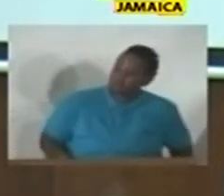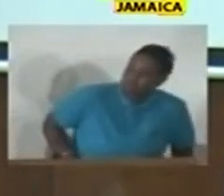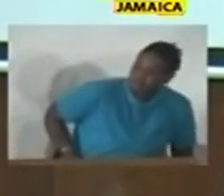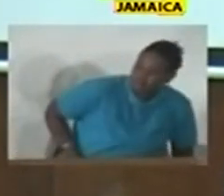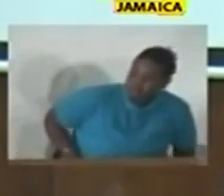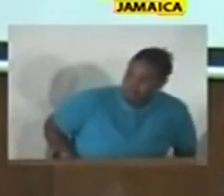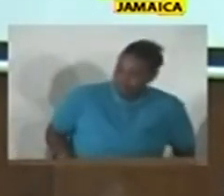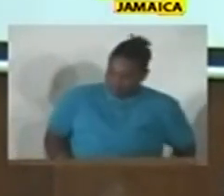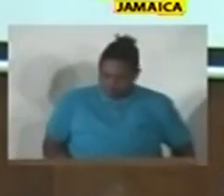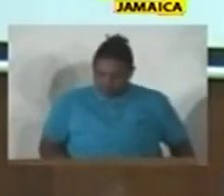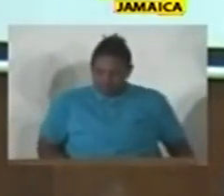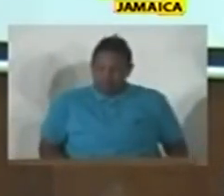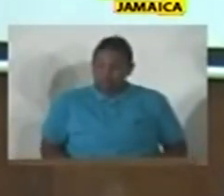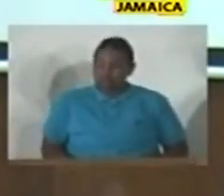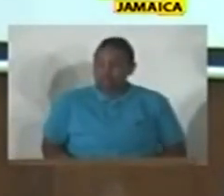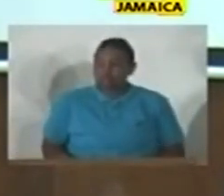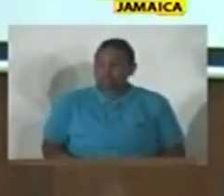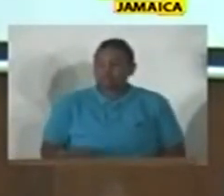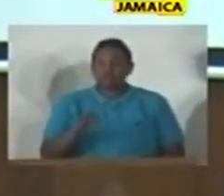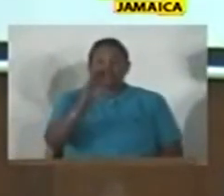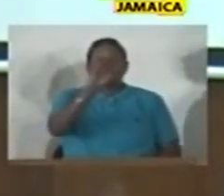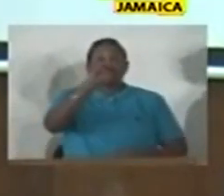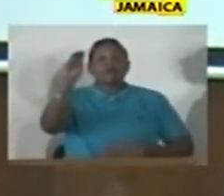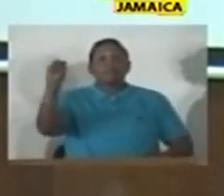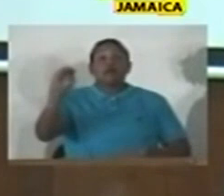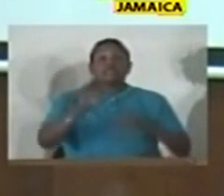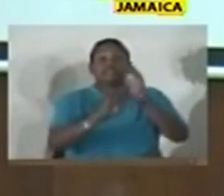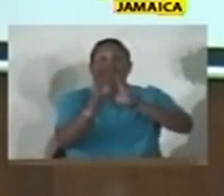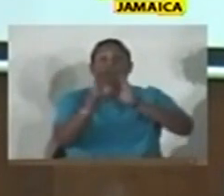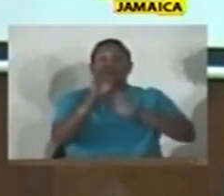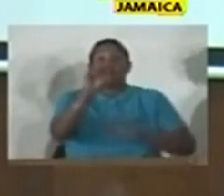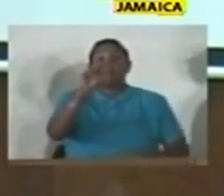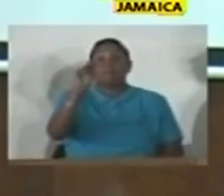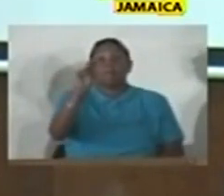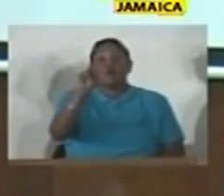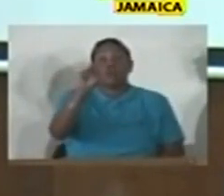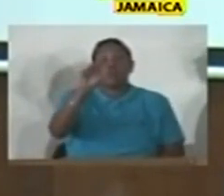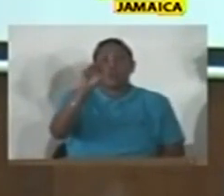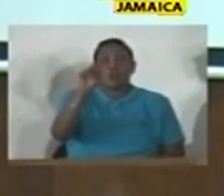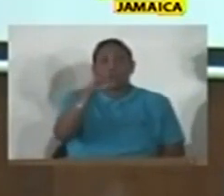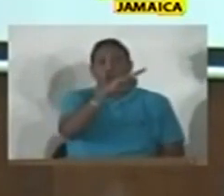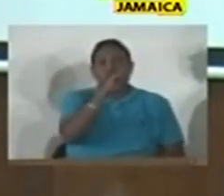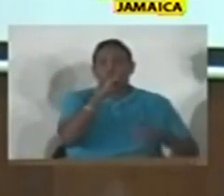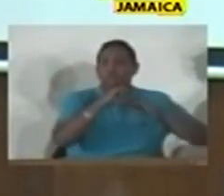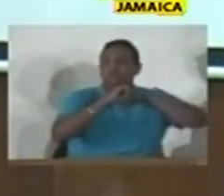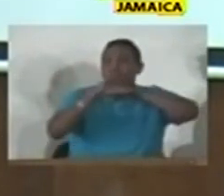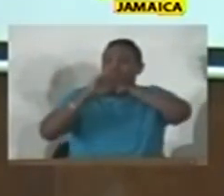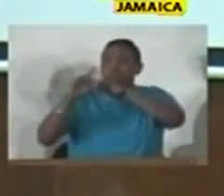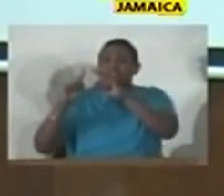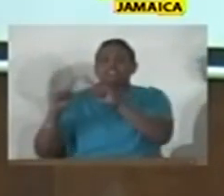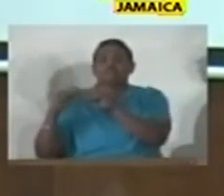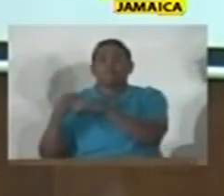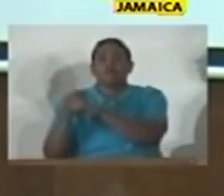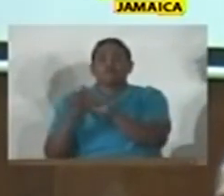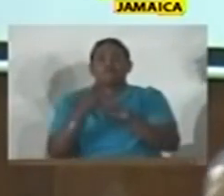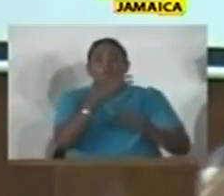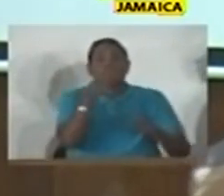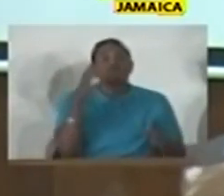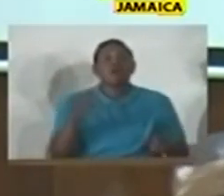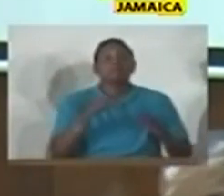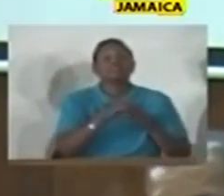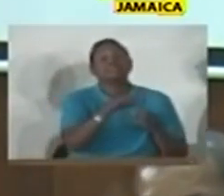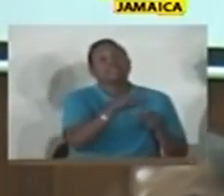Megamart development at Bernal Lodge will also be marketing produce from farmers in